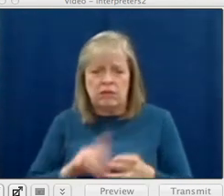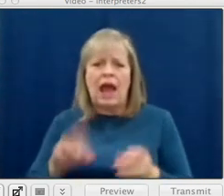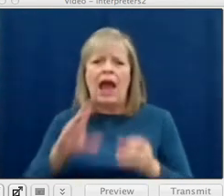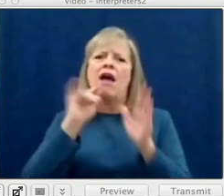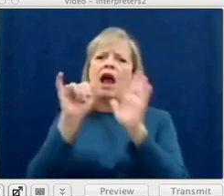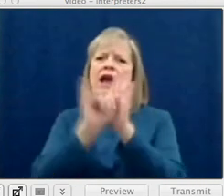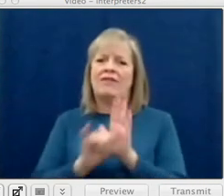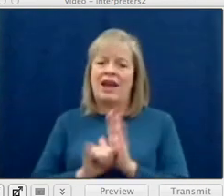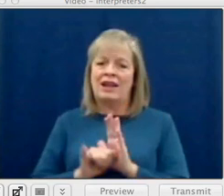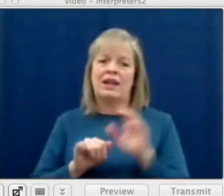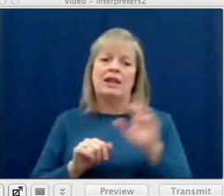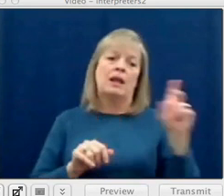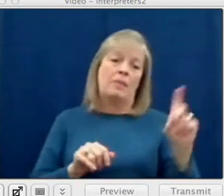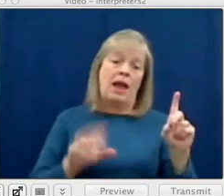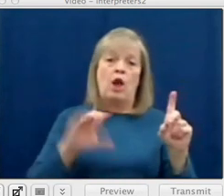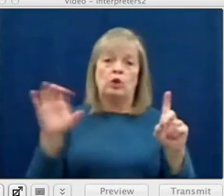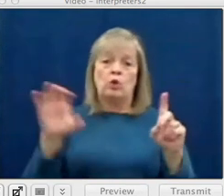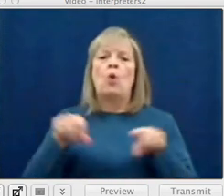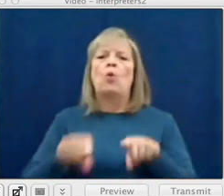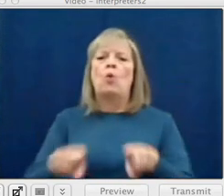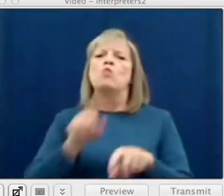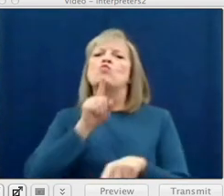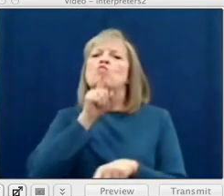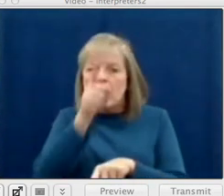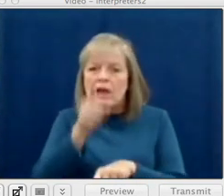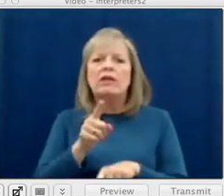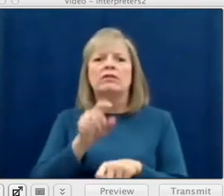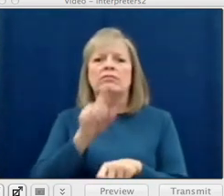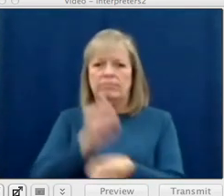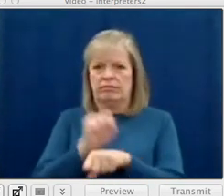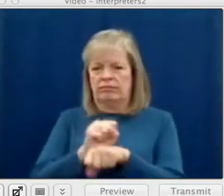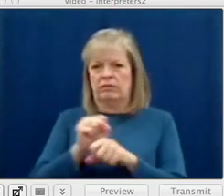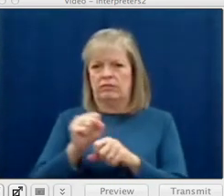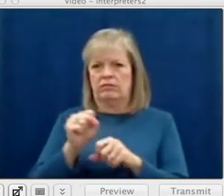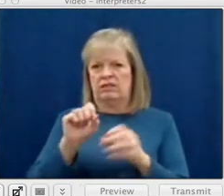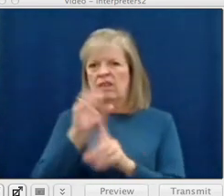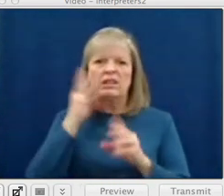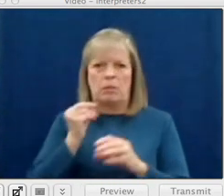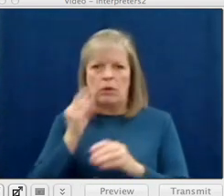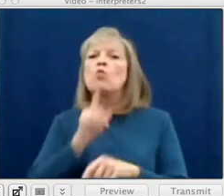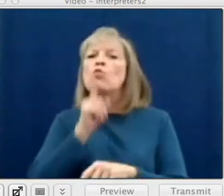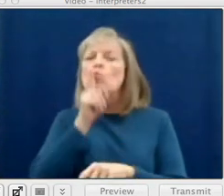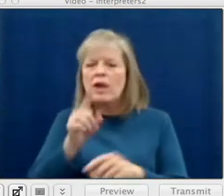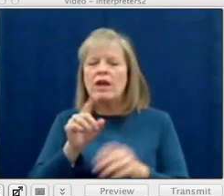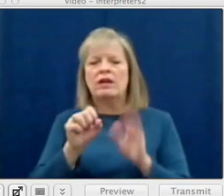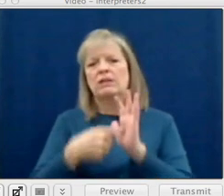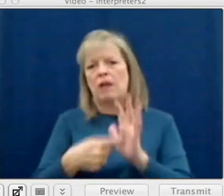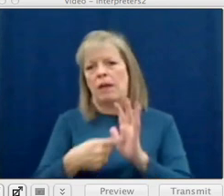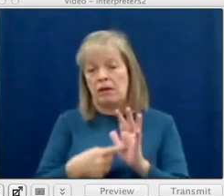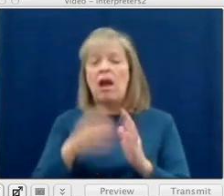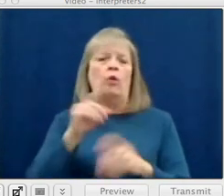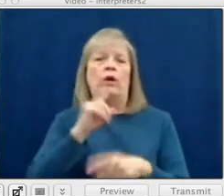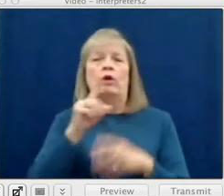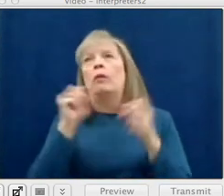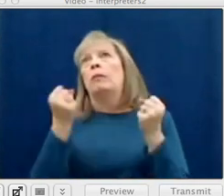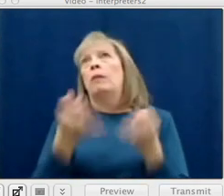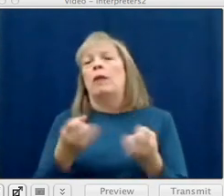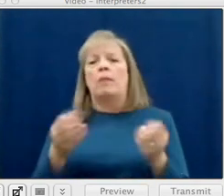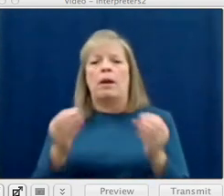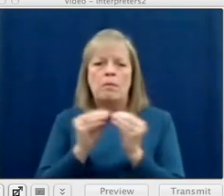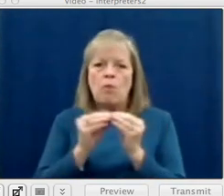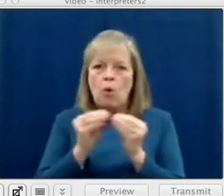real-life situation, even though we've been doing them in rather artificial situations. And, of course, there are many, many more examples of this, but hopefully these